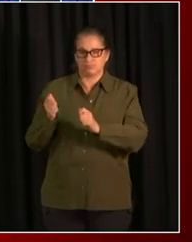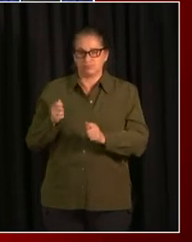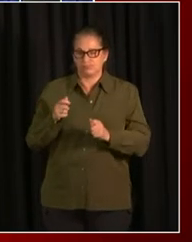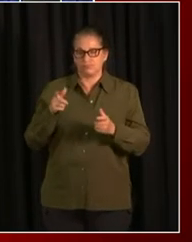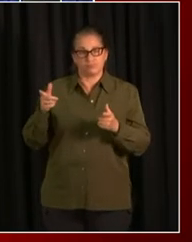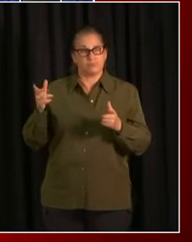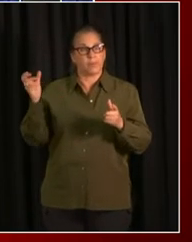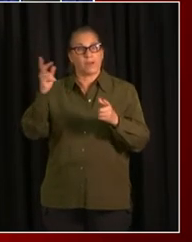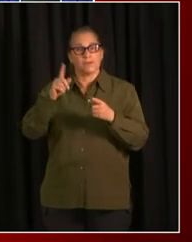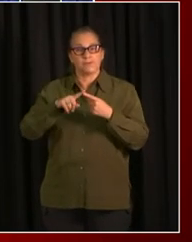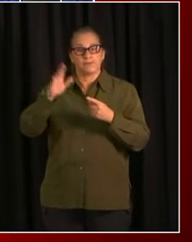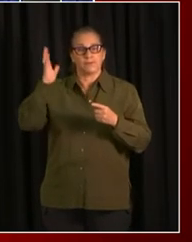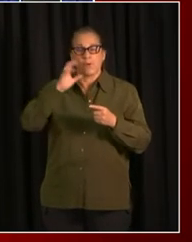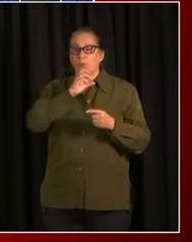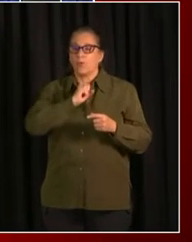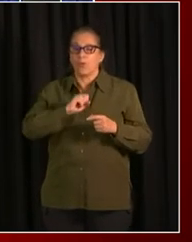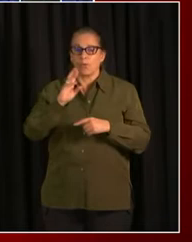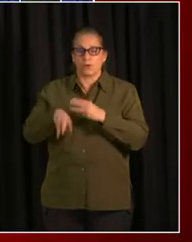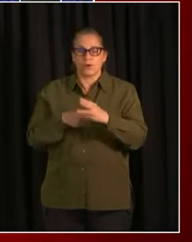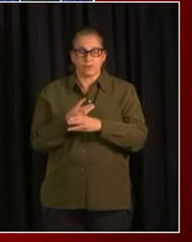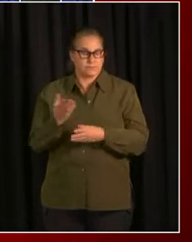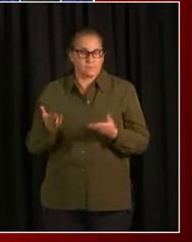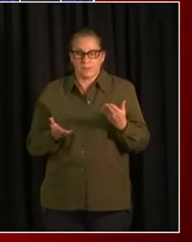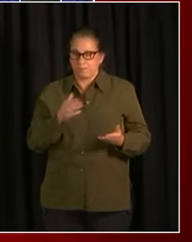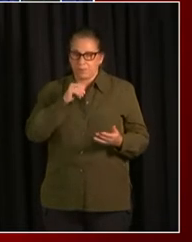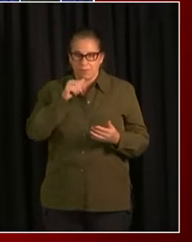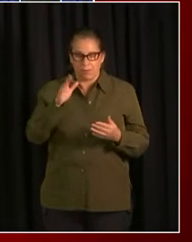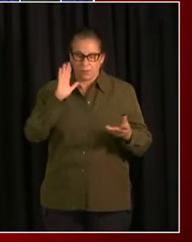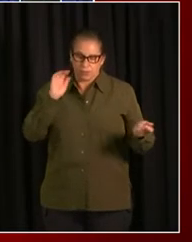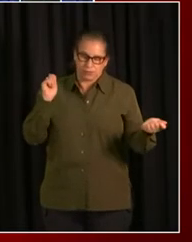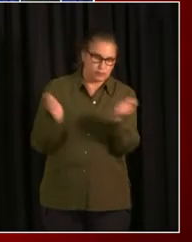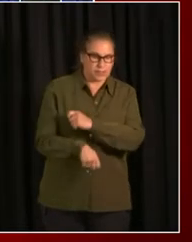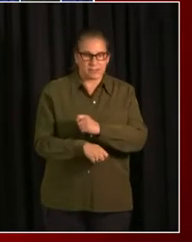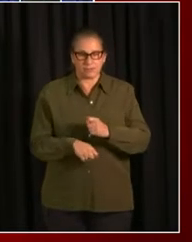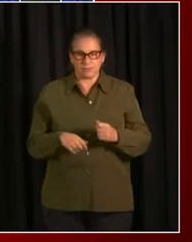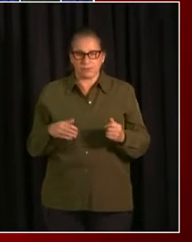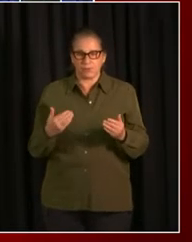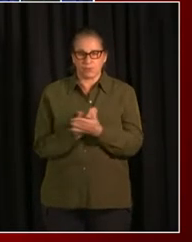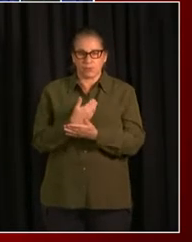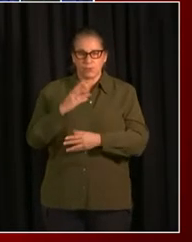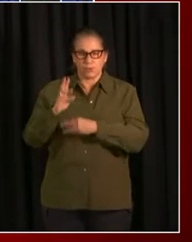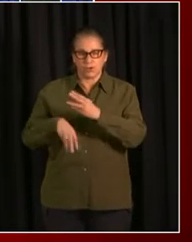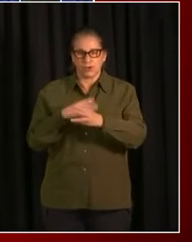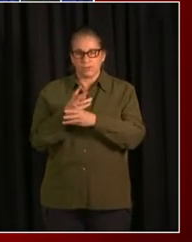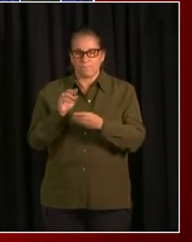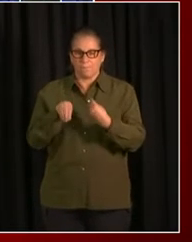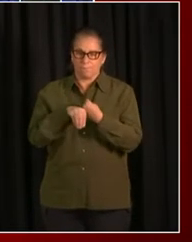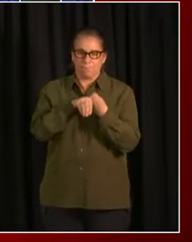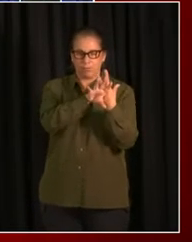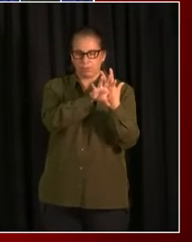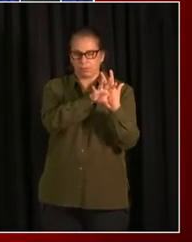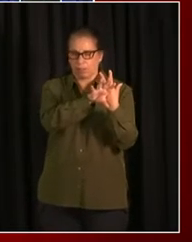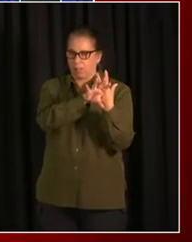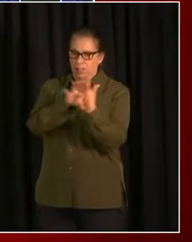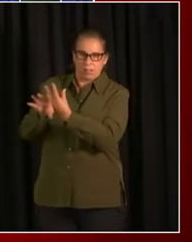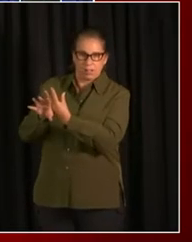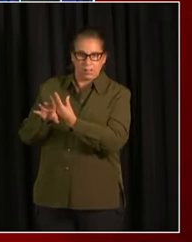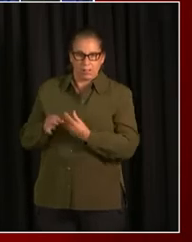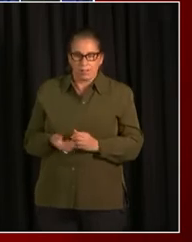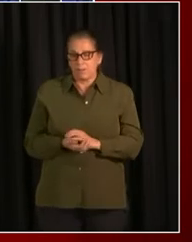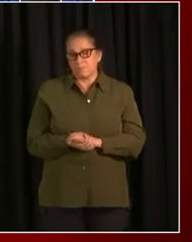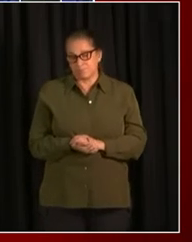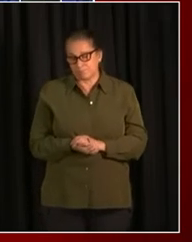that not all students are affected the same by virtual learning. It is not the same as in-person learning